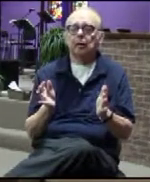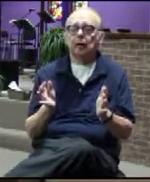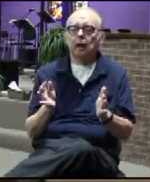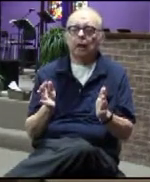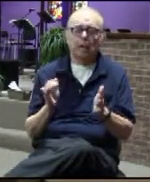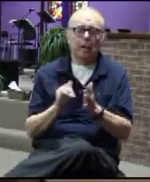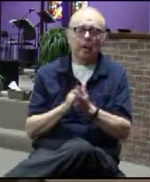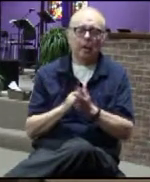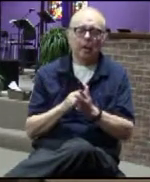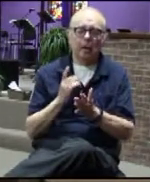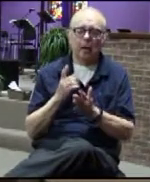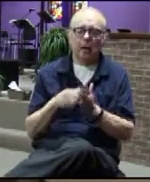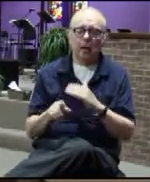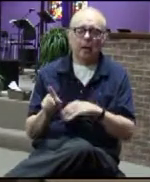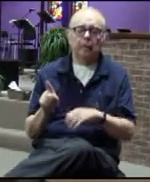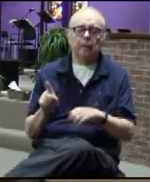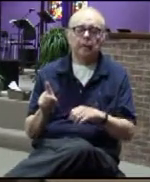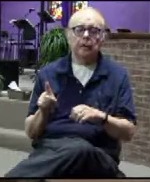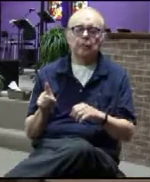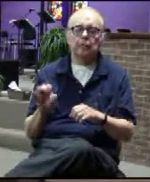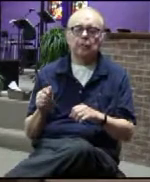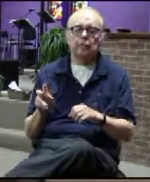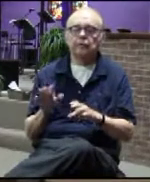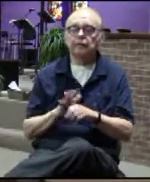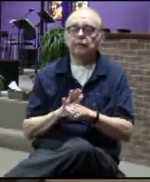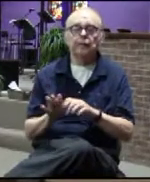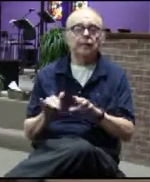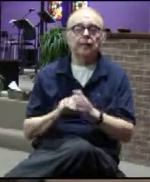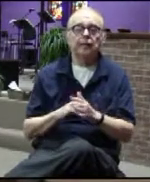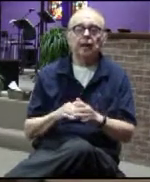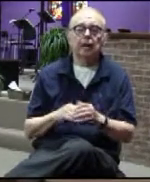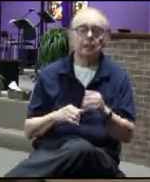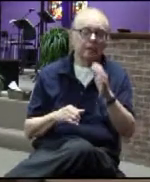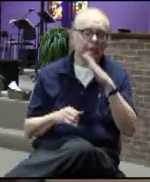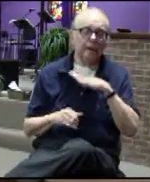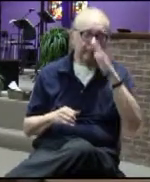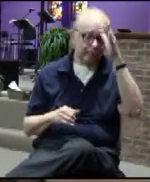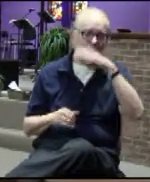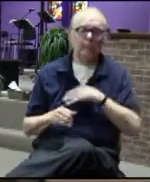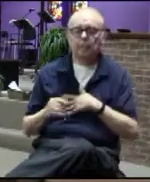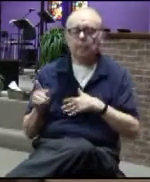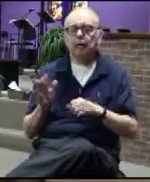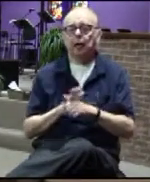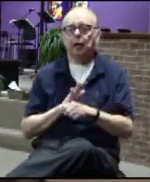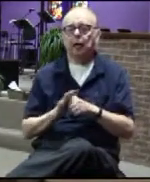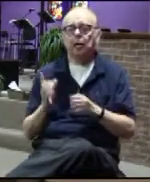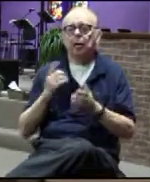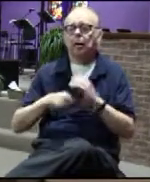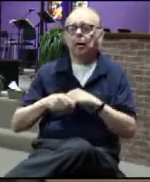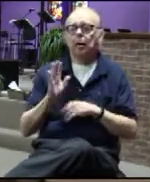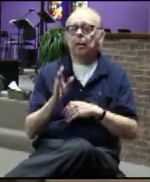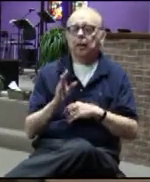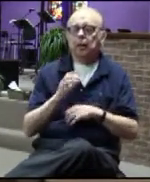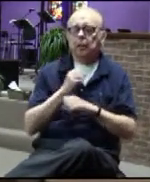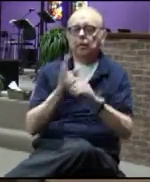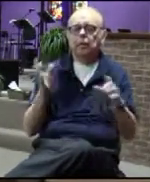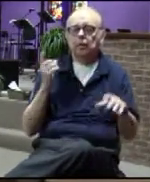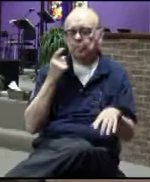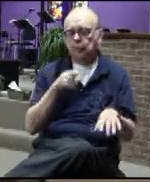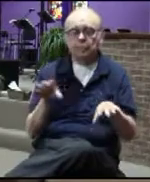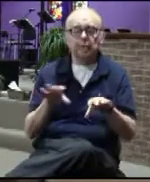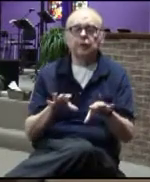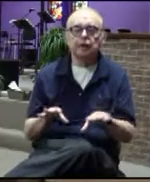that's what he was fulfilling ladies and gentlemen he was fulfilling what God had imagined him